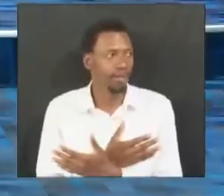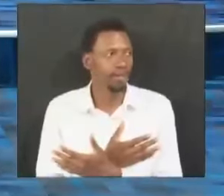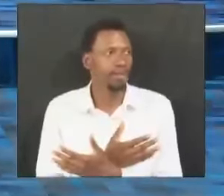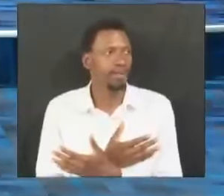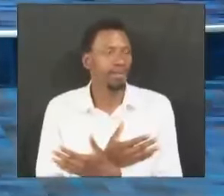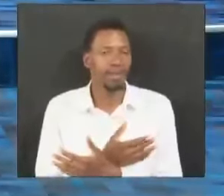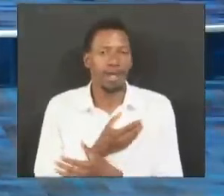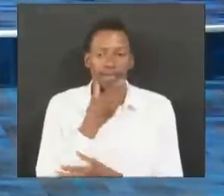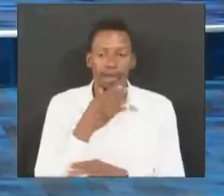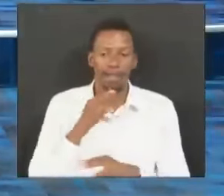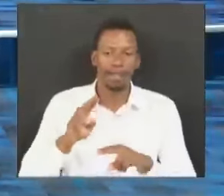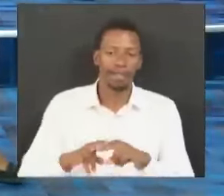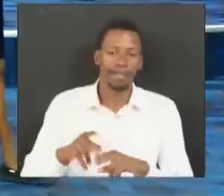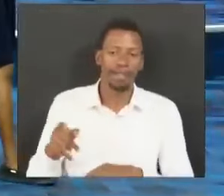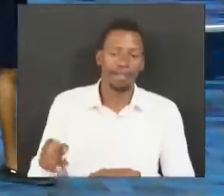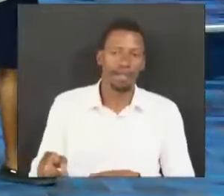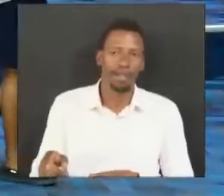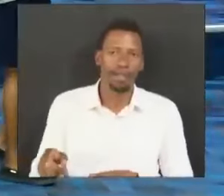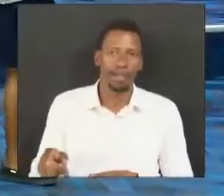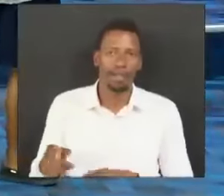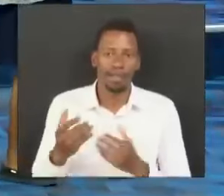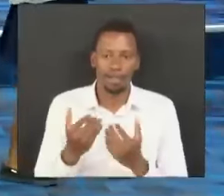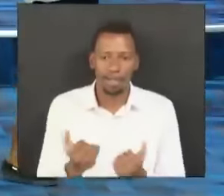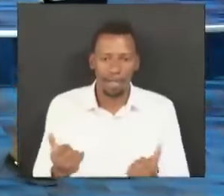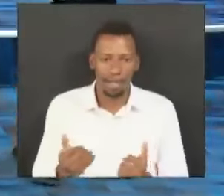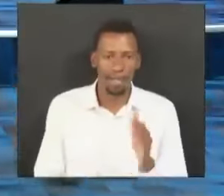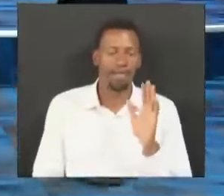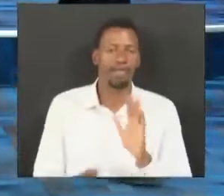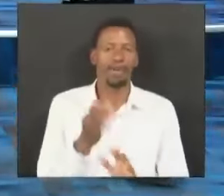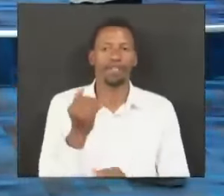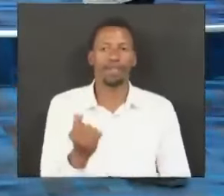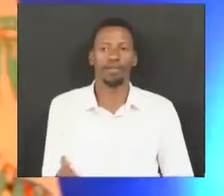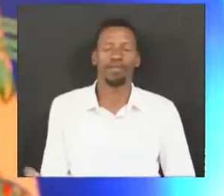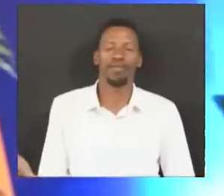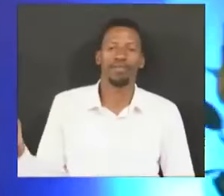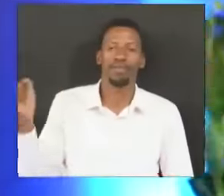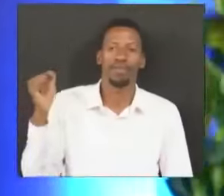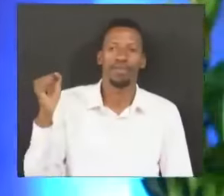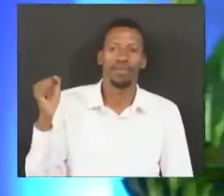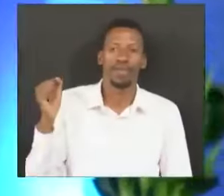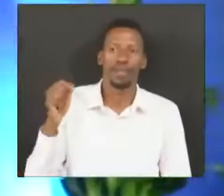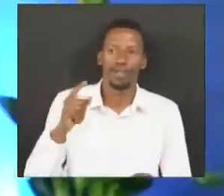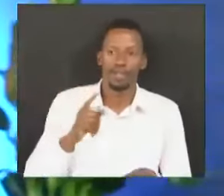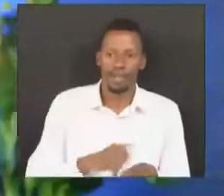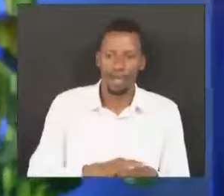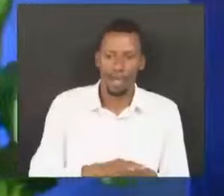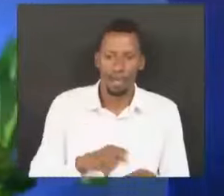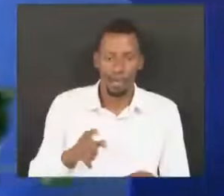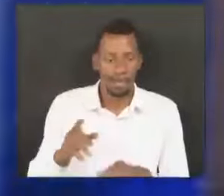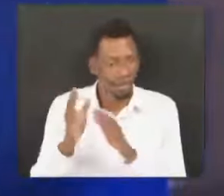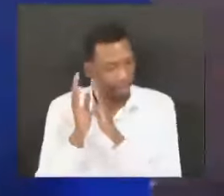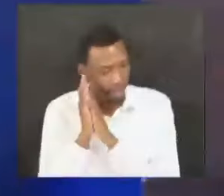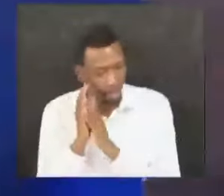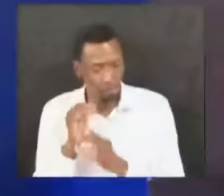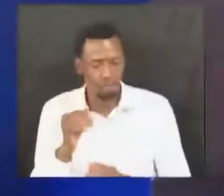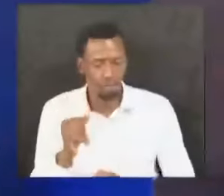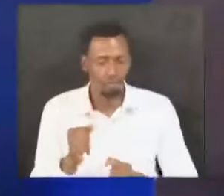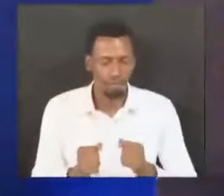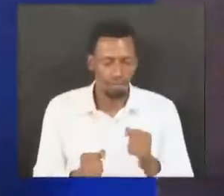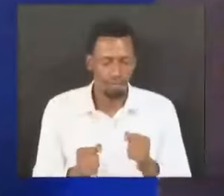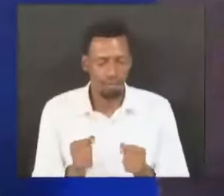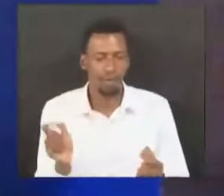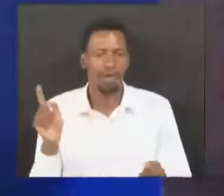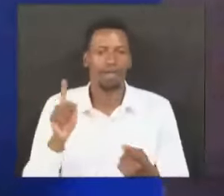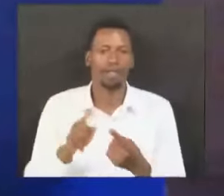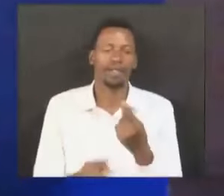bed, the child suddenly arose and, in his sleep, walked into the kitchen. He